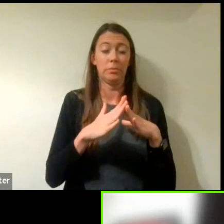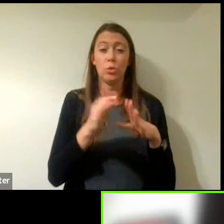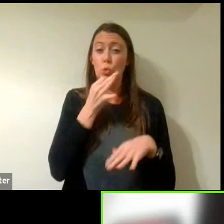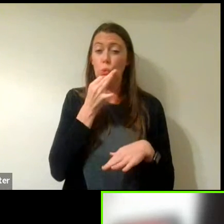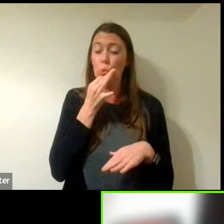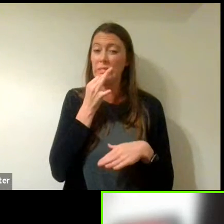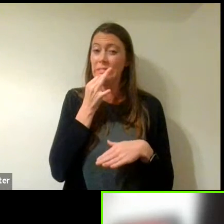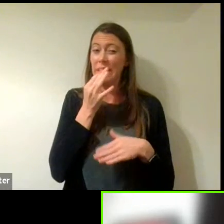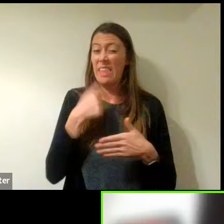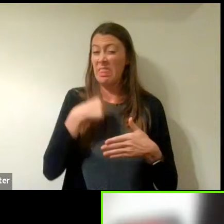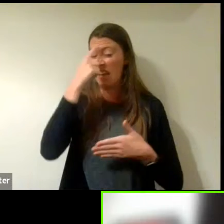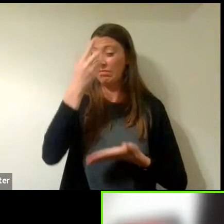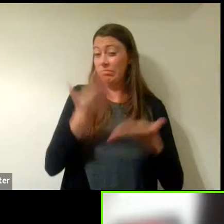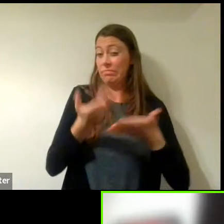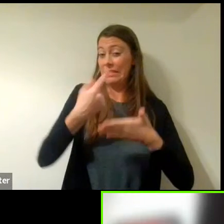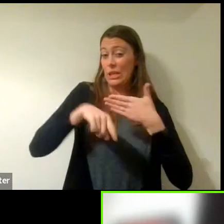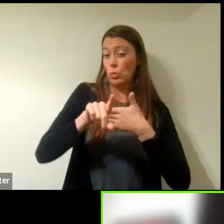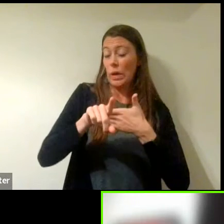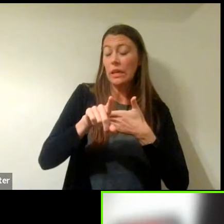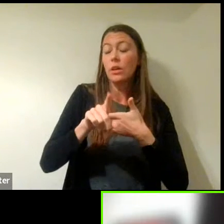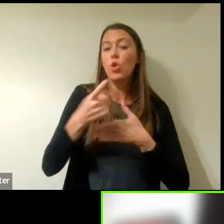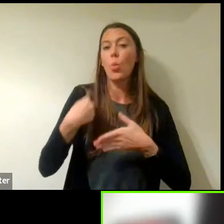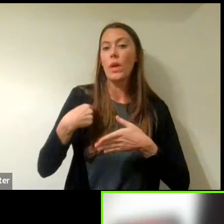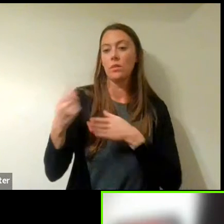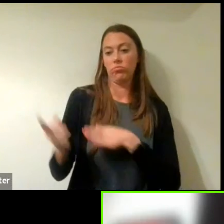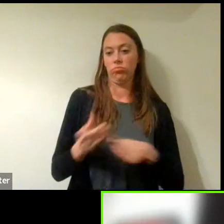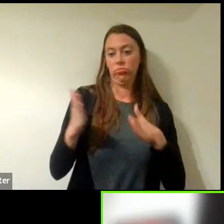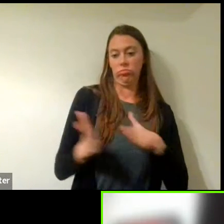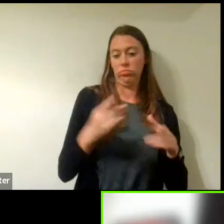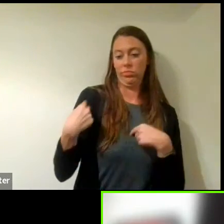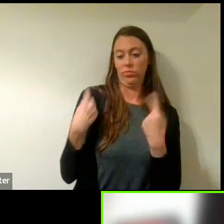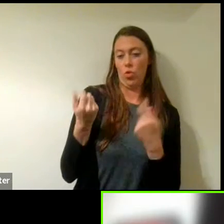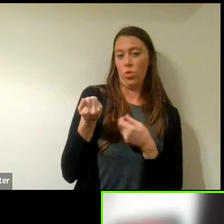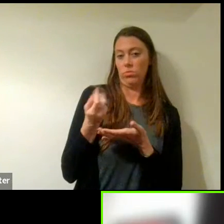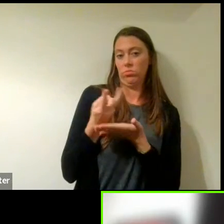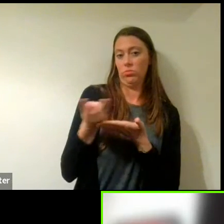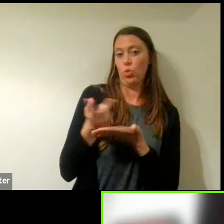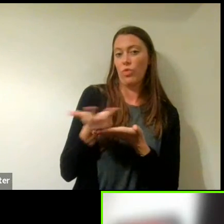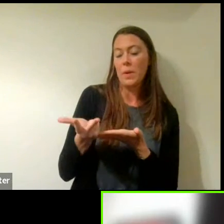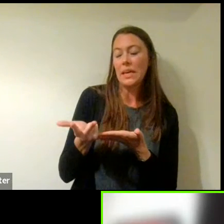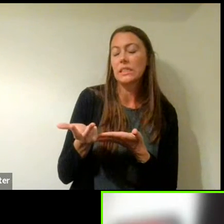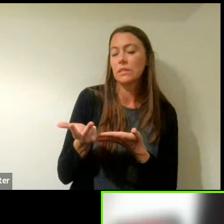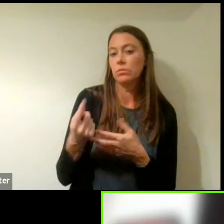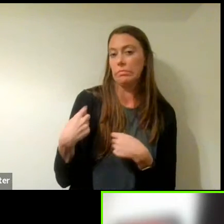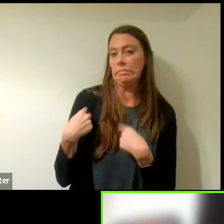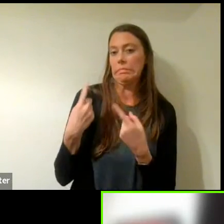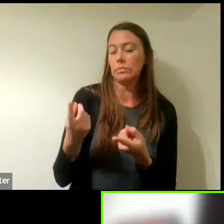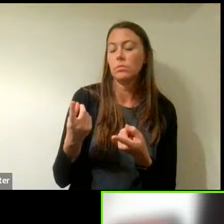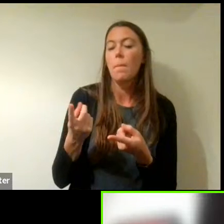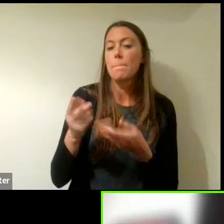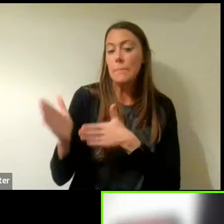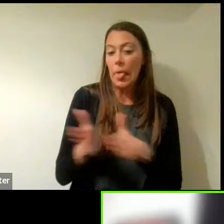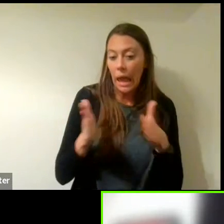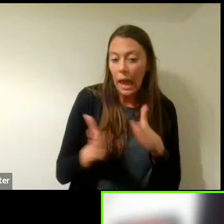so. So we've been planning this for a few weeks. It's taken some time, but we're going to roll that out.